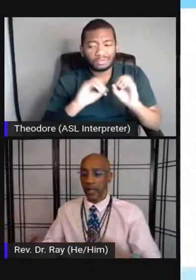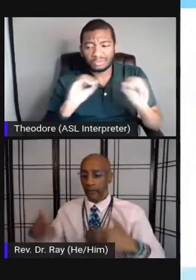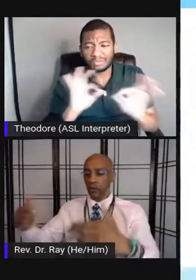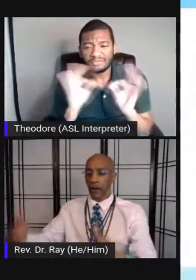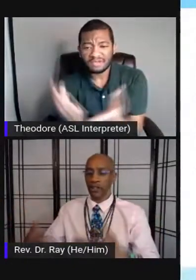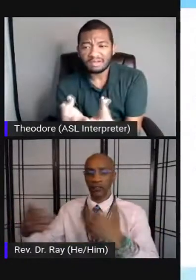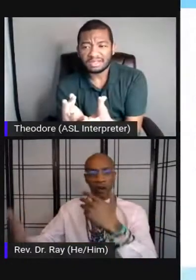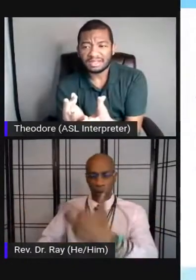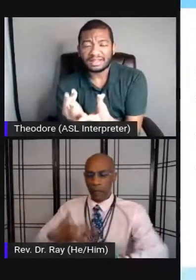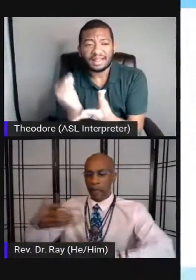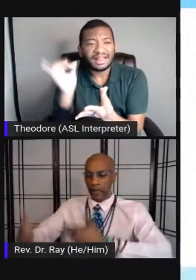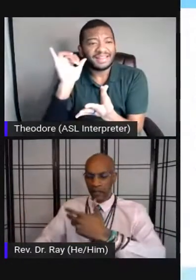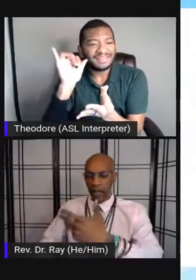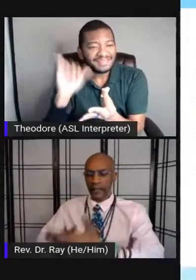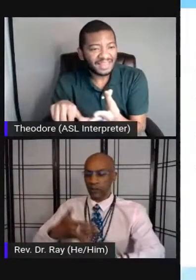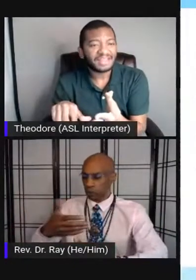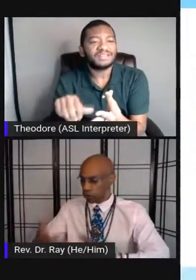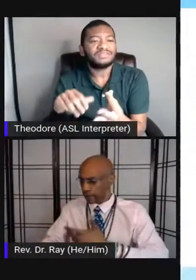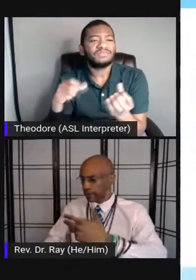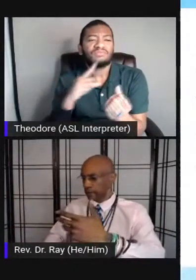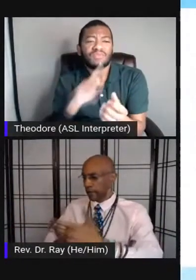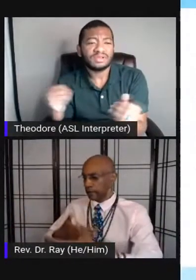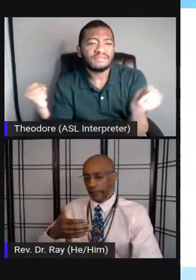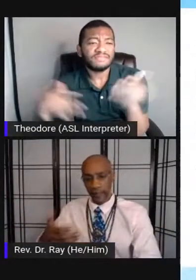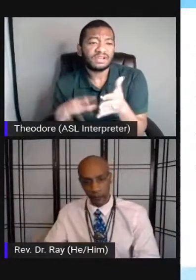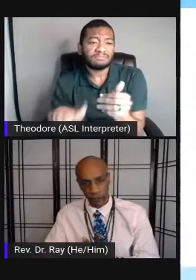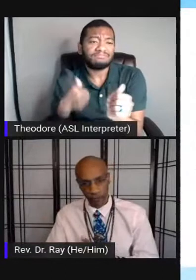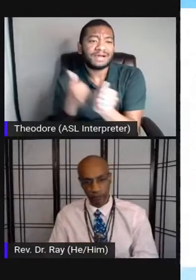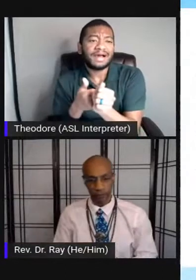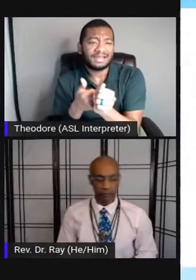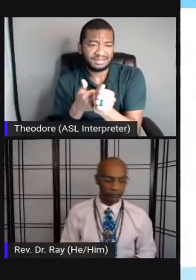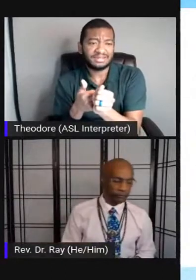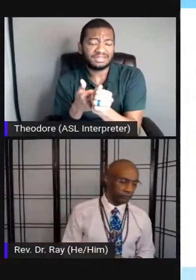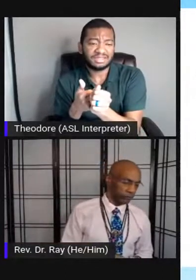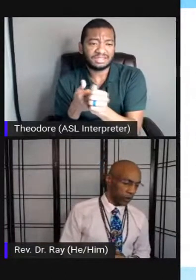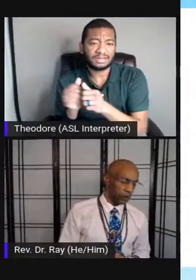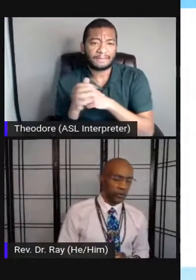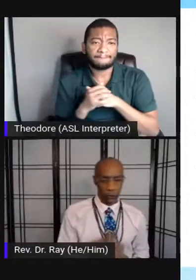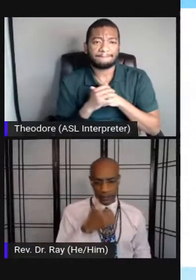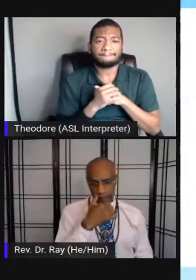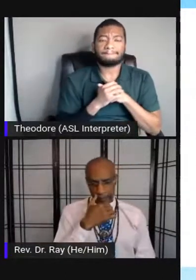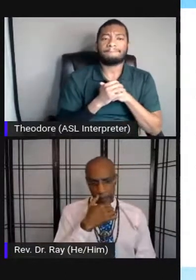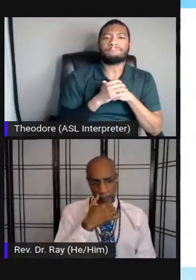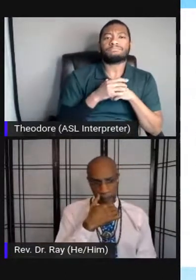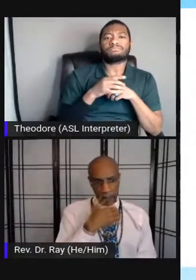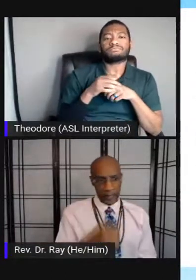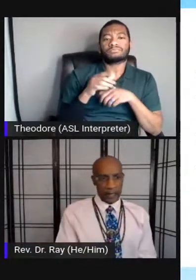us in the direction of what am I being invited to address and to heal. Ernest Holmes